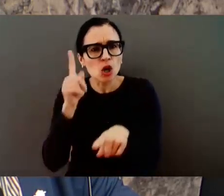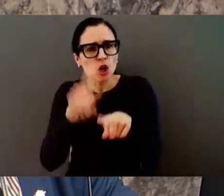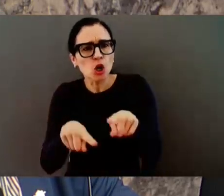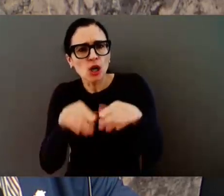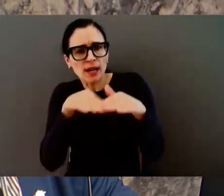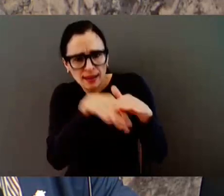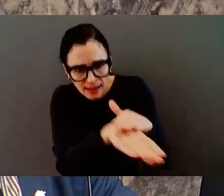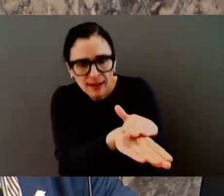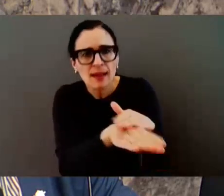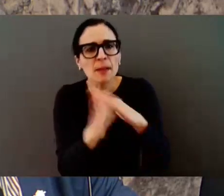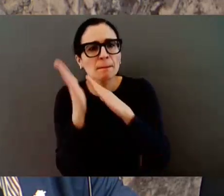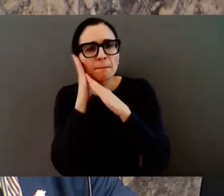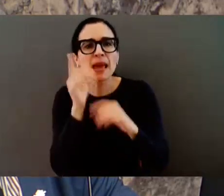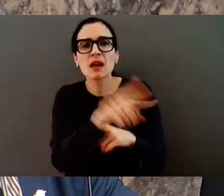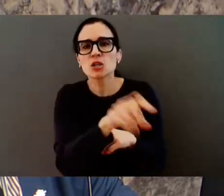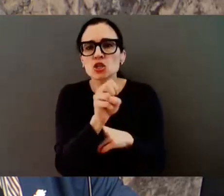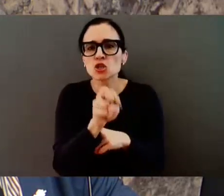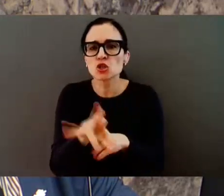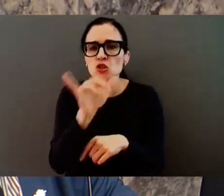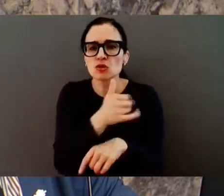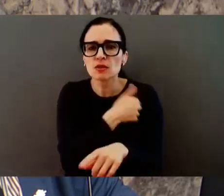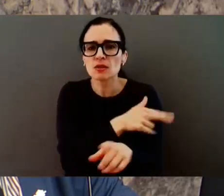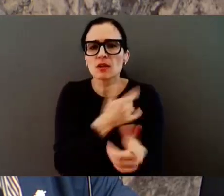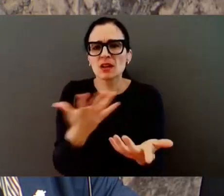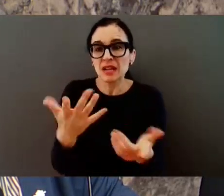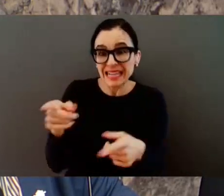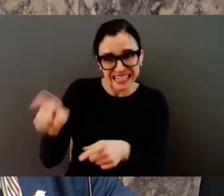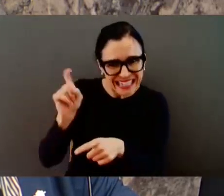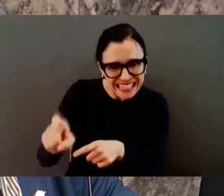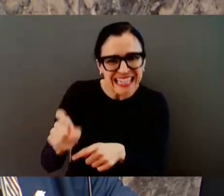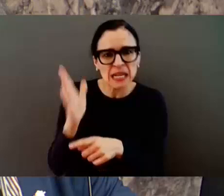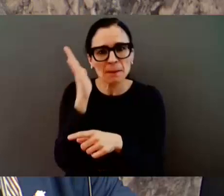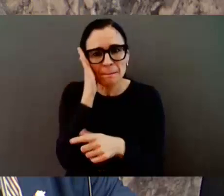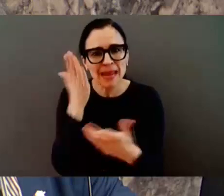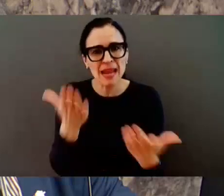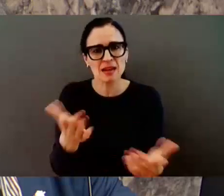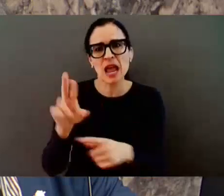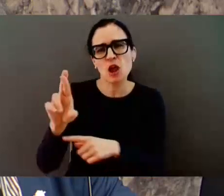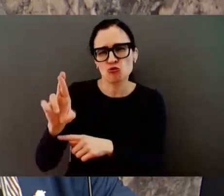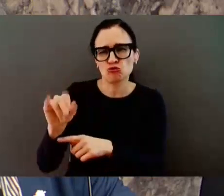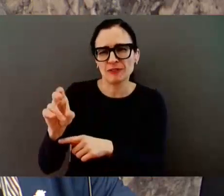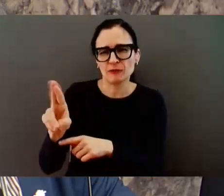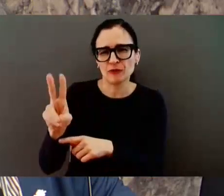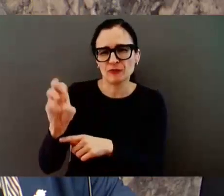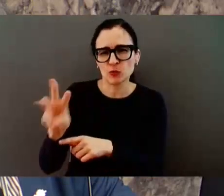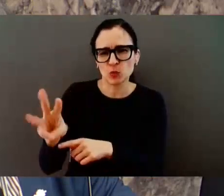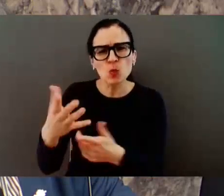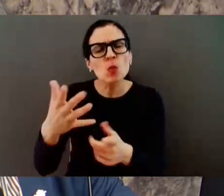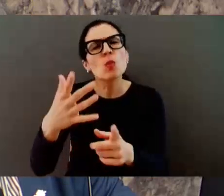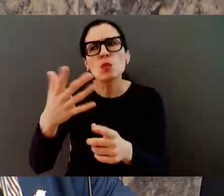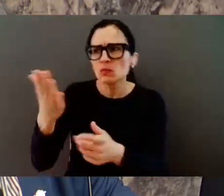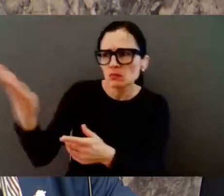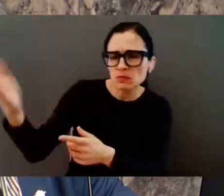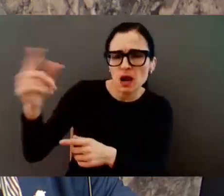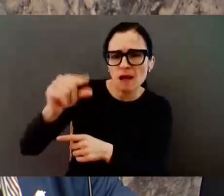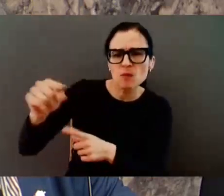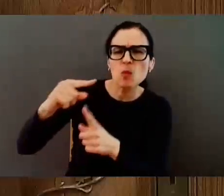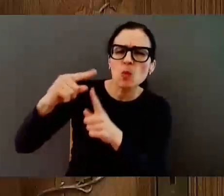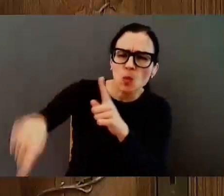medically supervised, long-term care facilities for people with severe and persistent mental illness and permanent brain injuries?